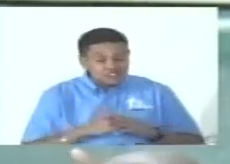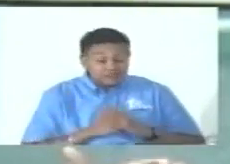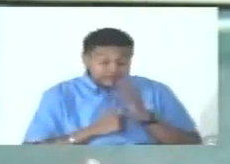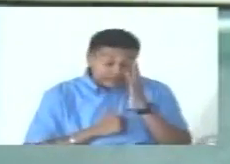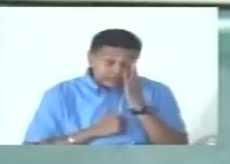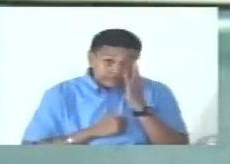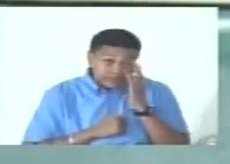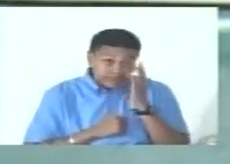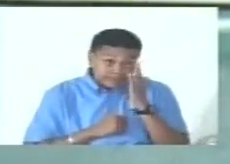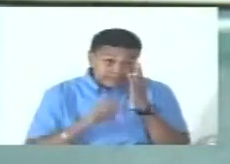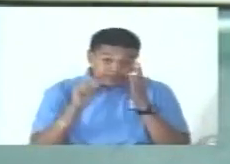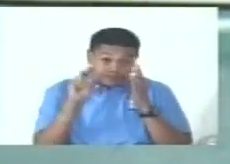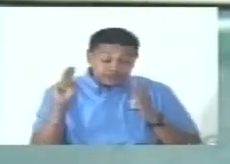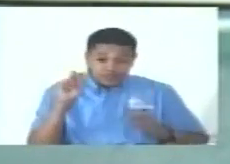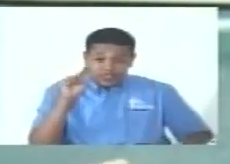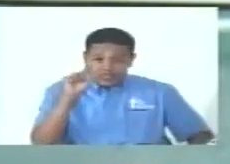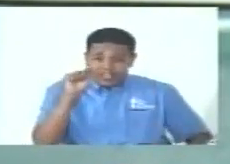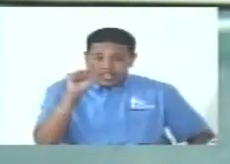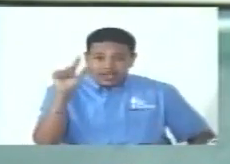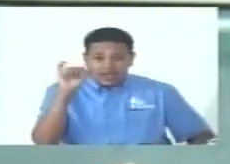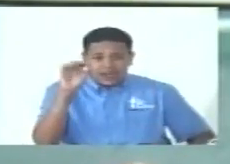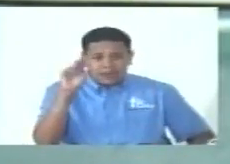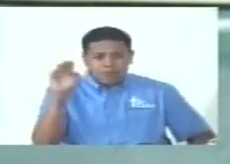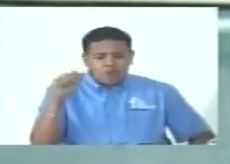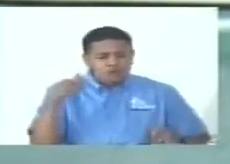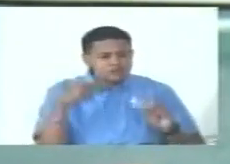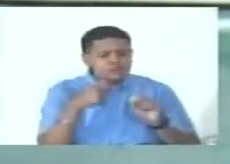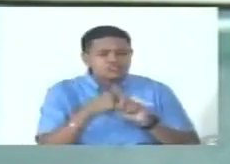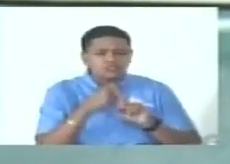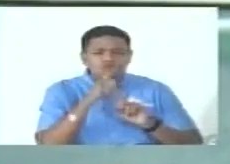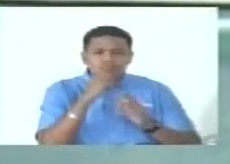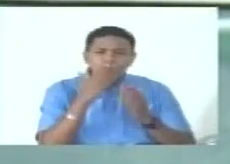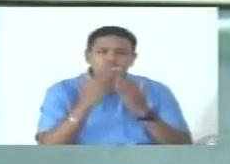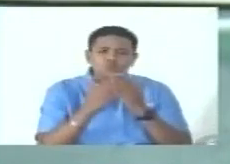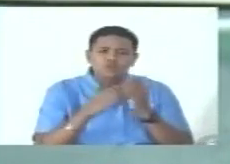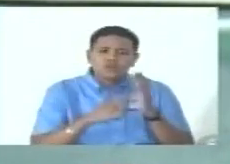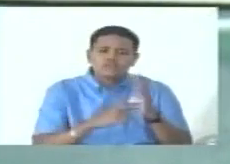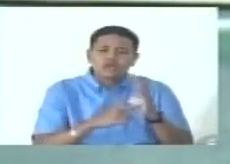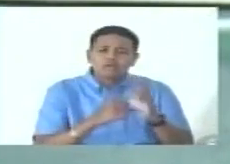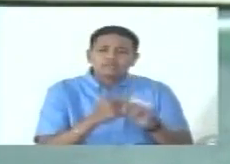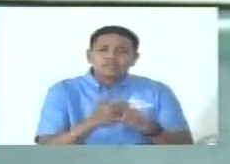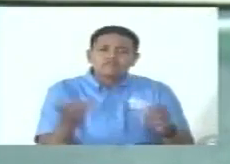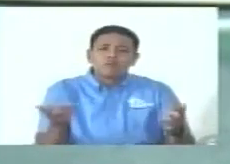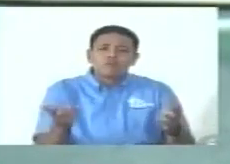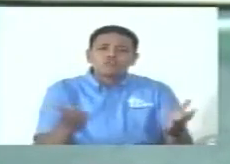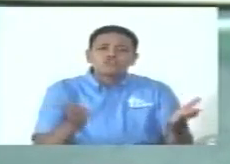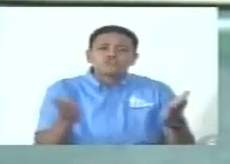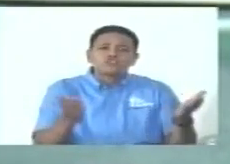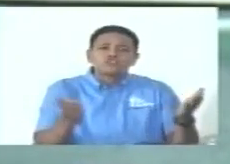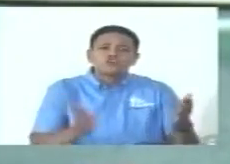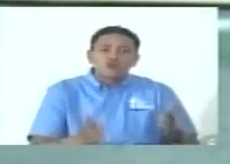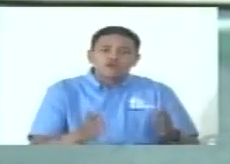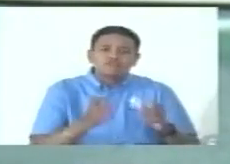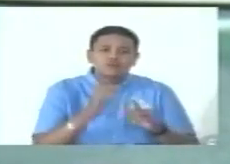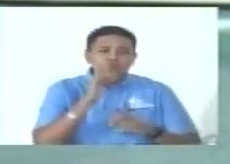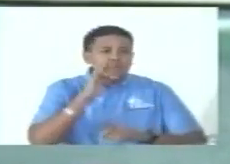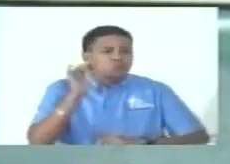Dr. Neville Galimore, he is a sterling example of what service is